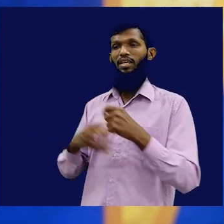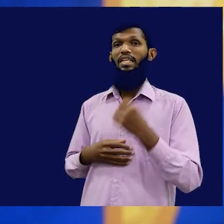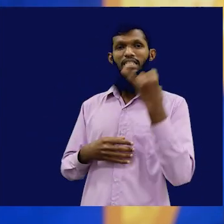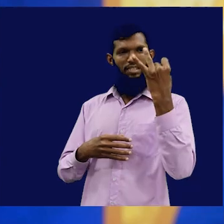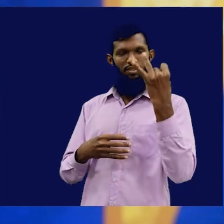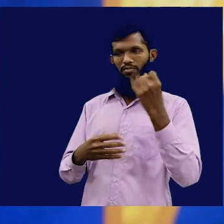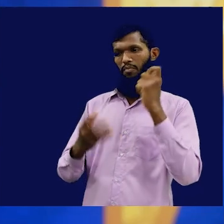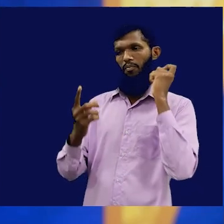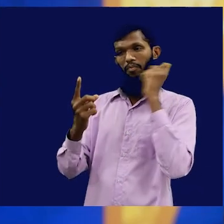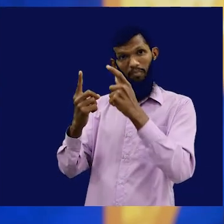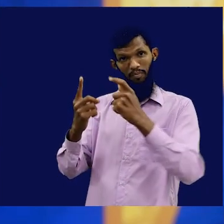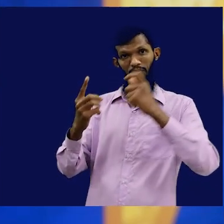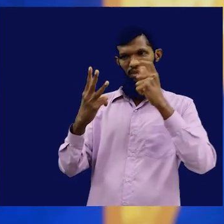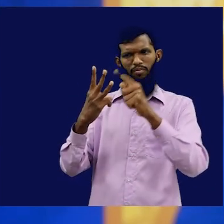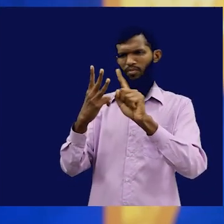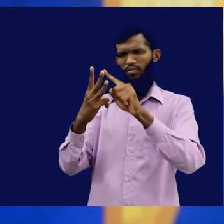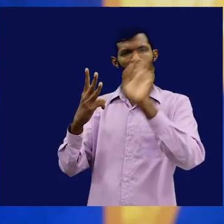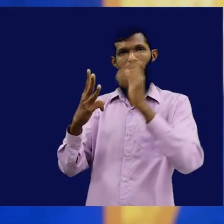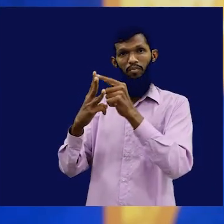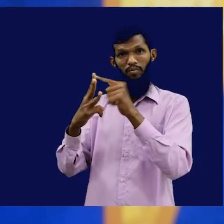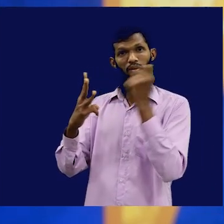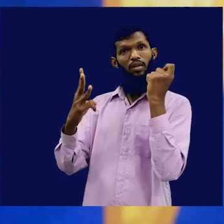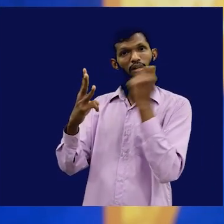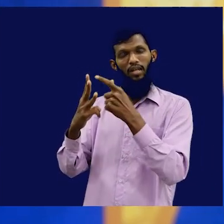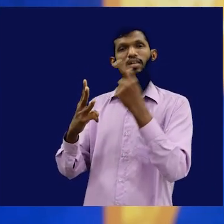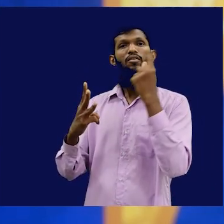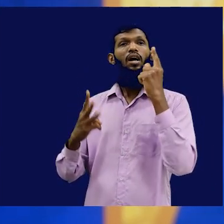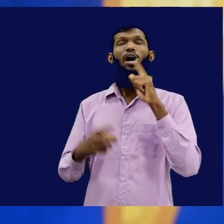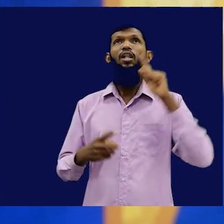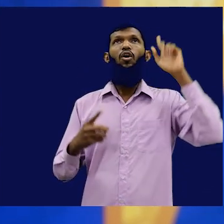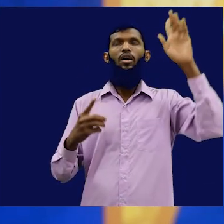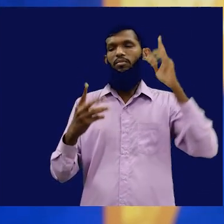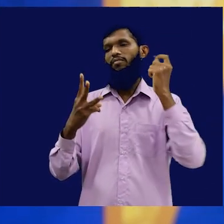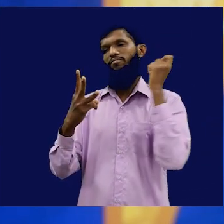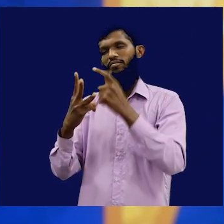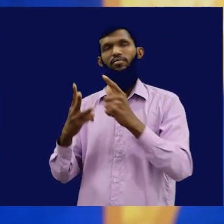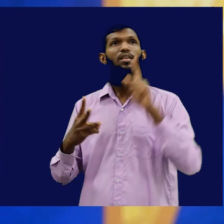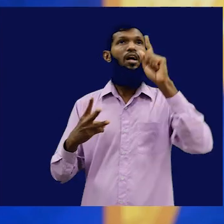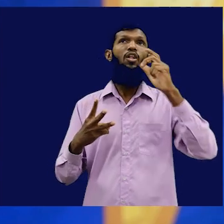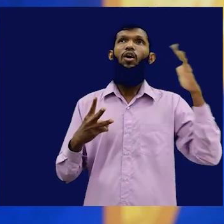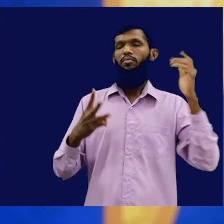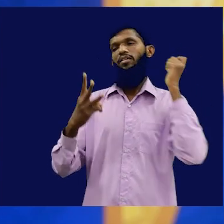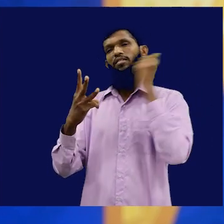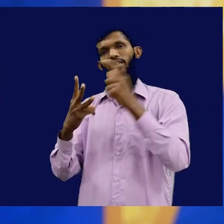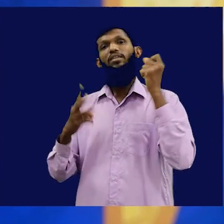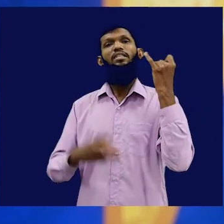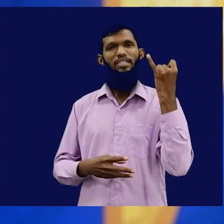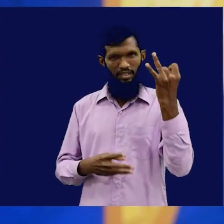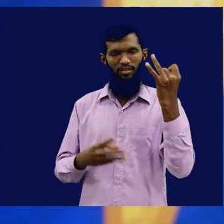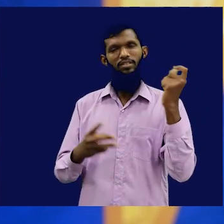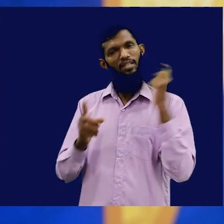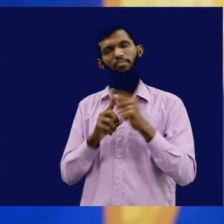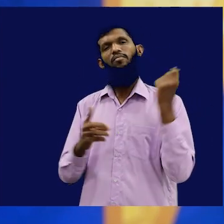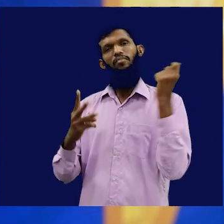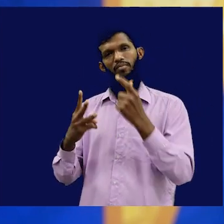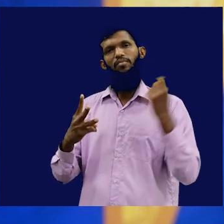by throwing 7 stones at Jamarat al-Aqaba, the biggest Jamra, reciting Allahu Akbar with every throw.